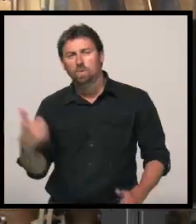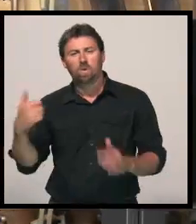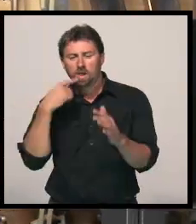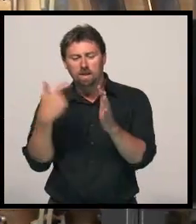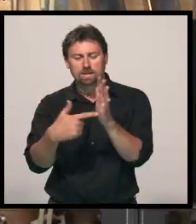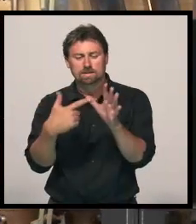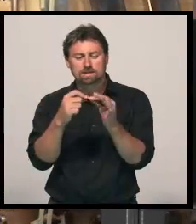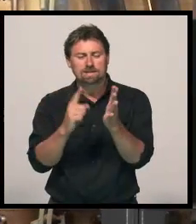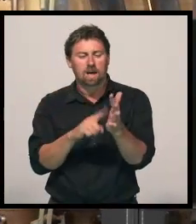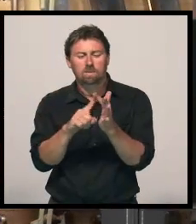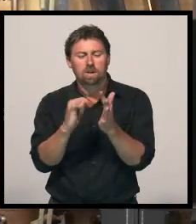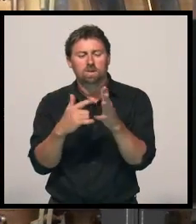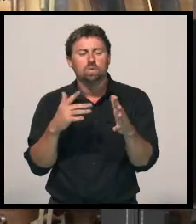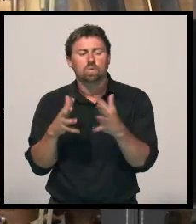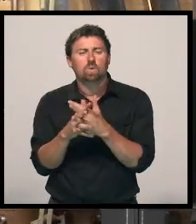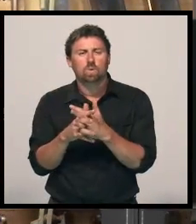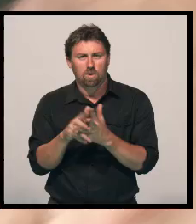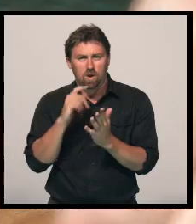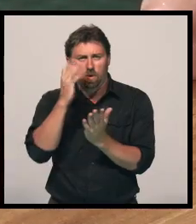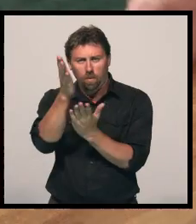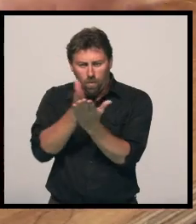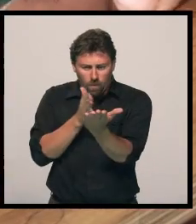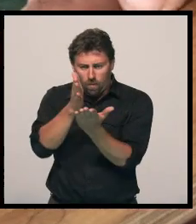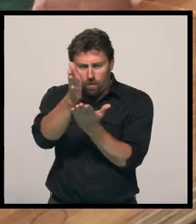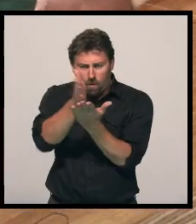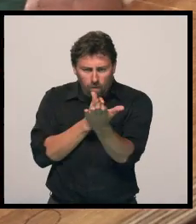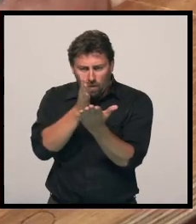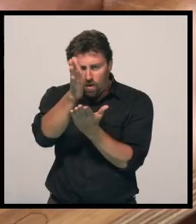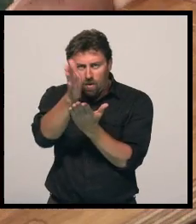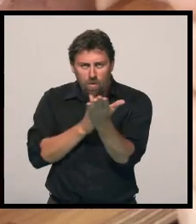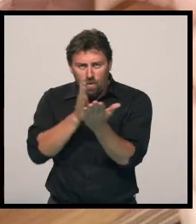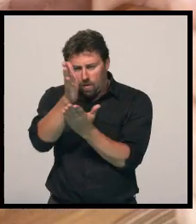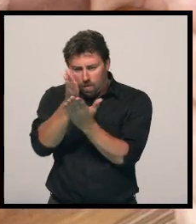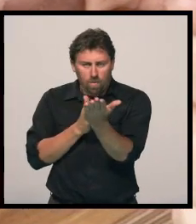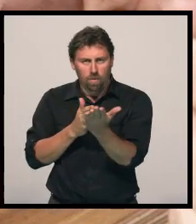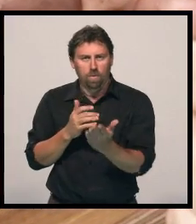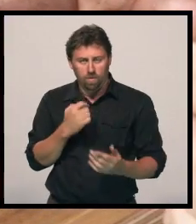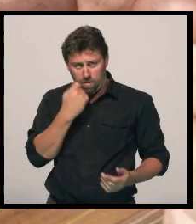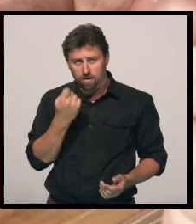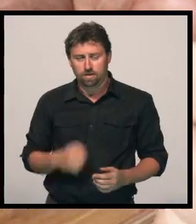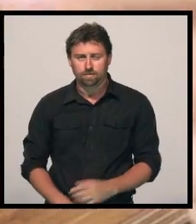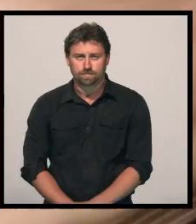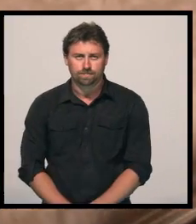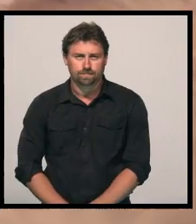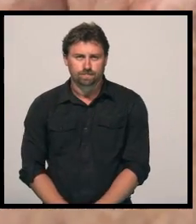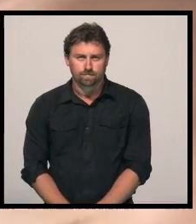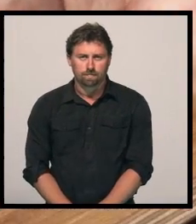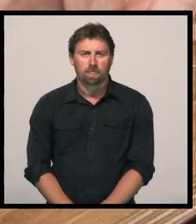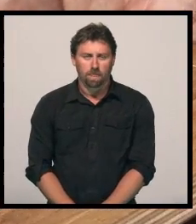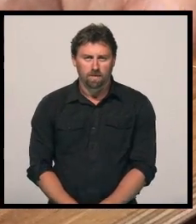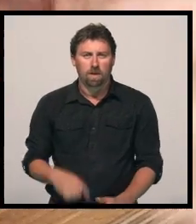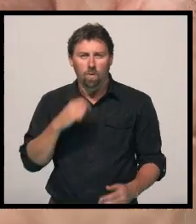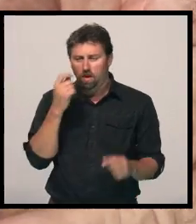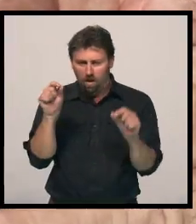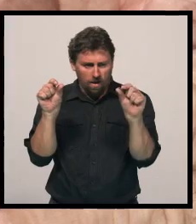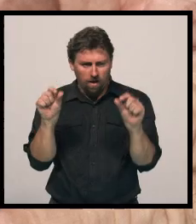some just lines, saw lines down along those marking gauge lines that I made, and then I'll take the rest